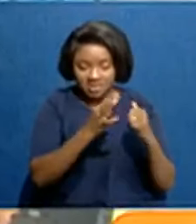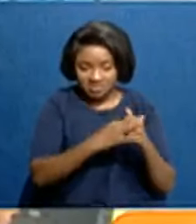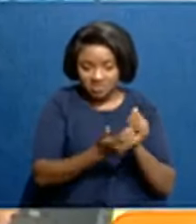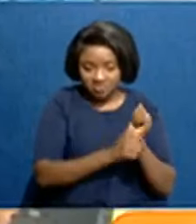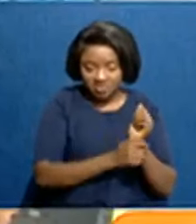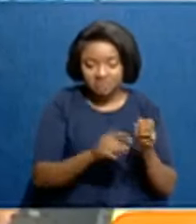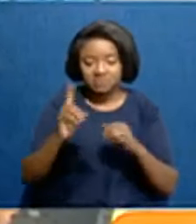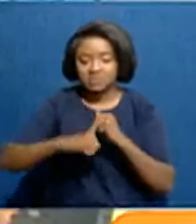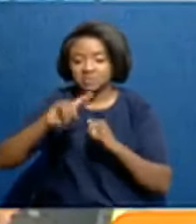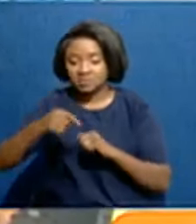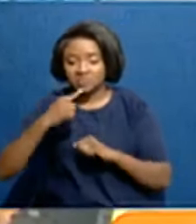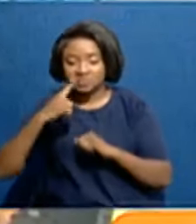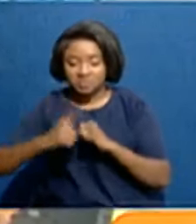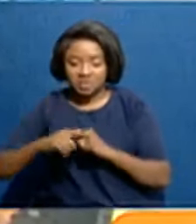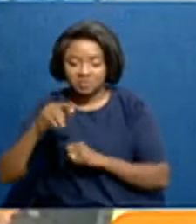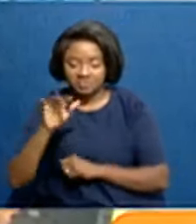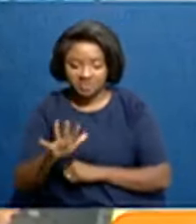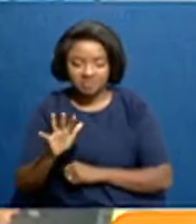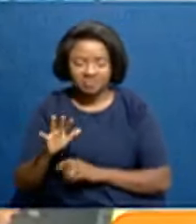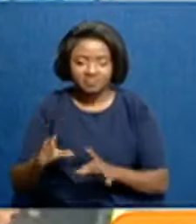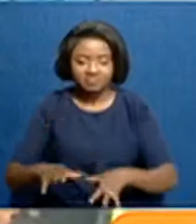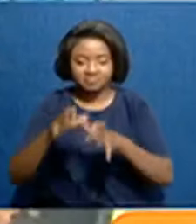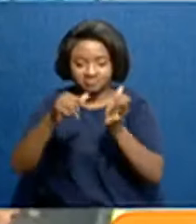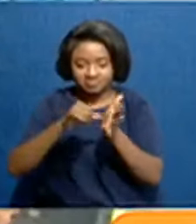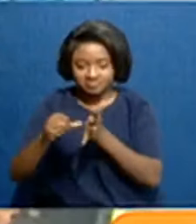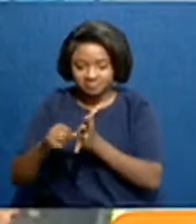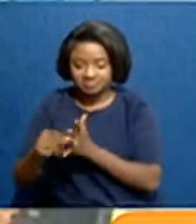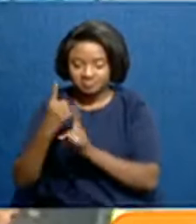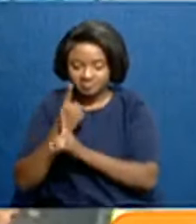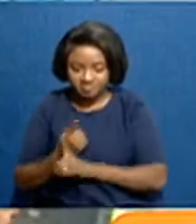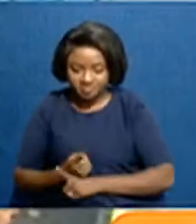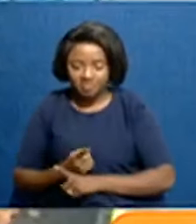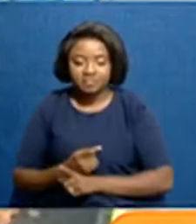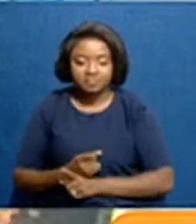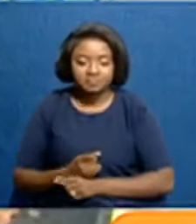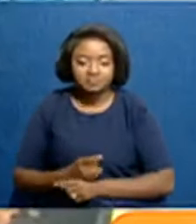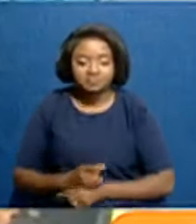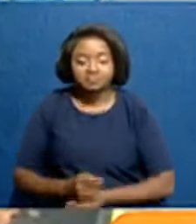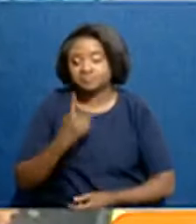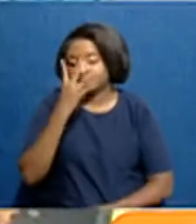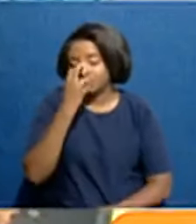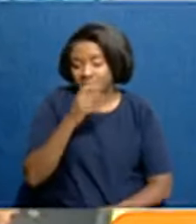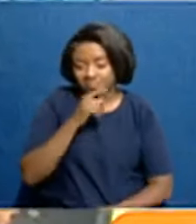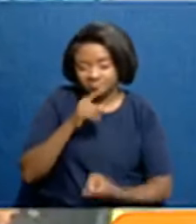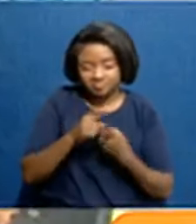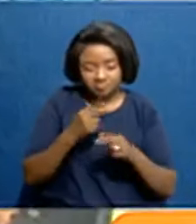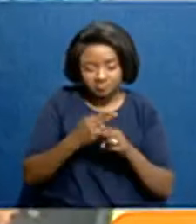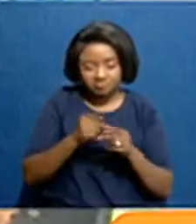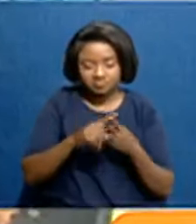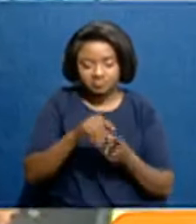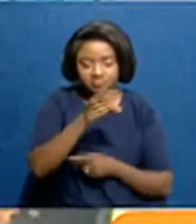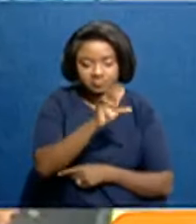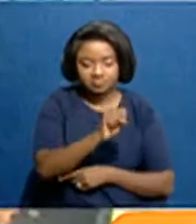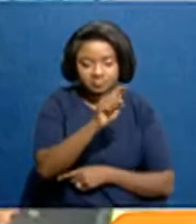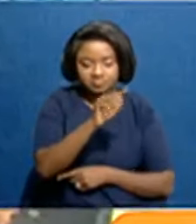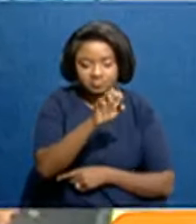and 6,605 counterfeit sticker labels. According to police, the suspect, Stephen Gisharo, has been conducting